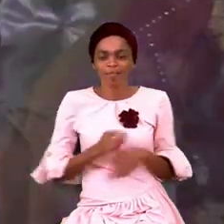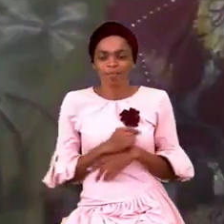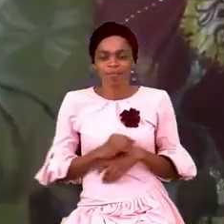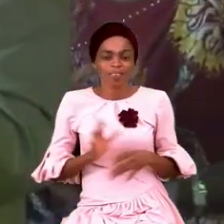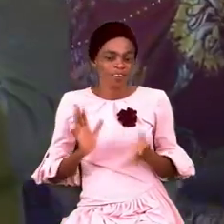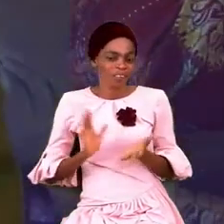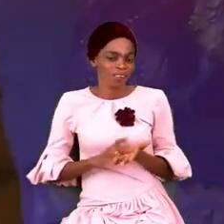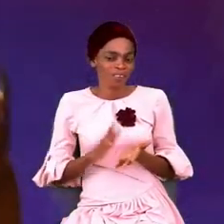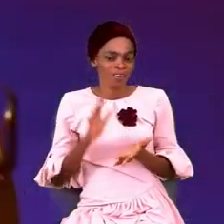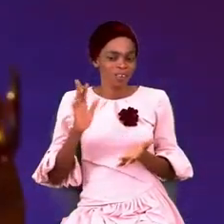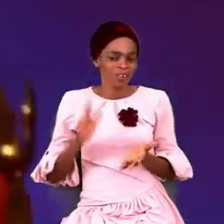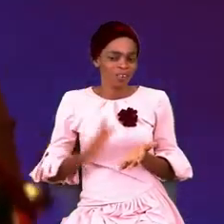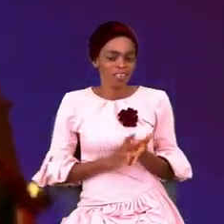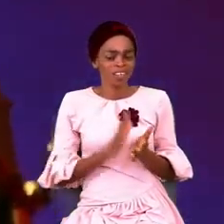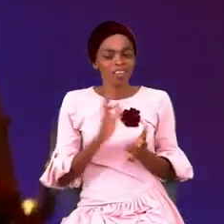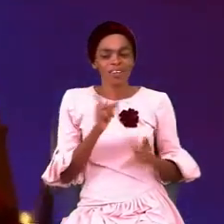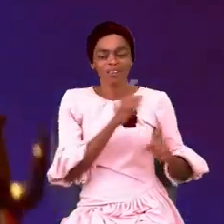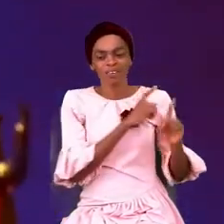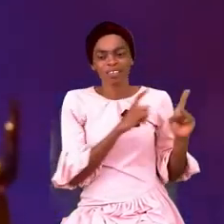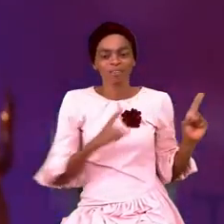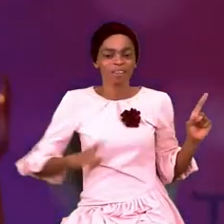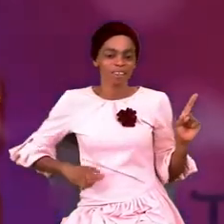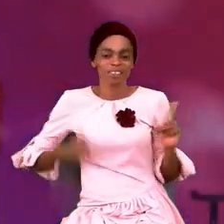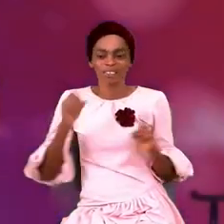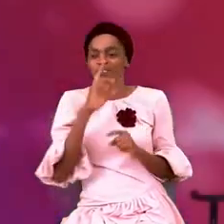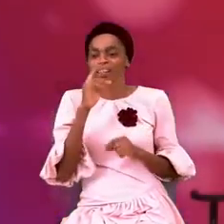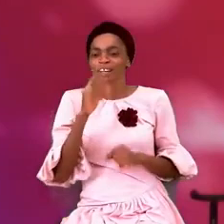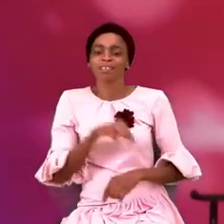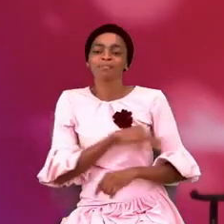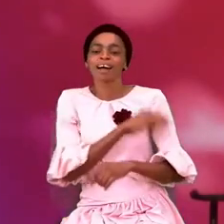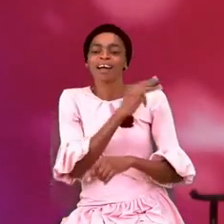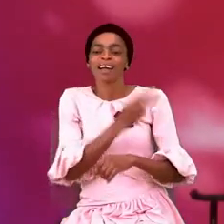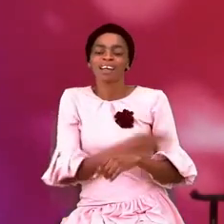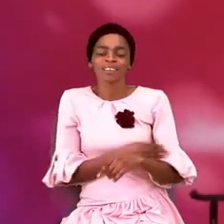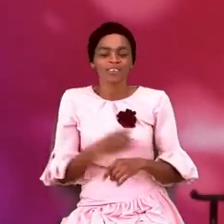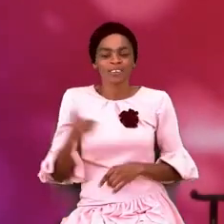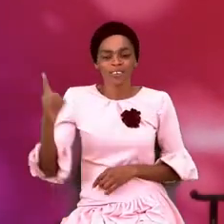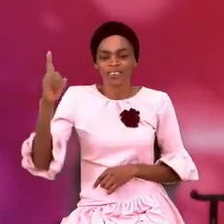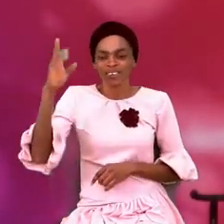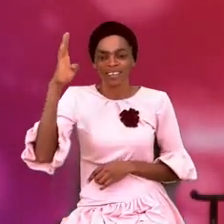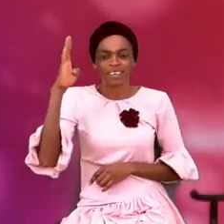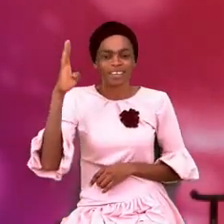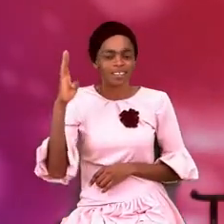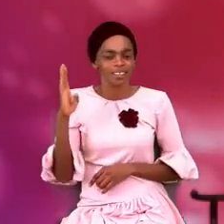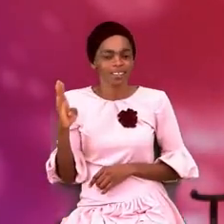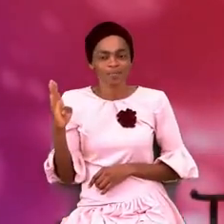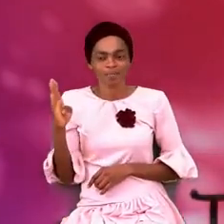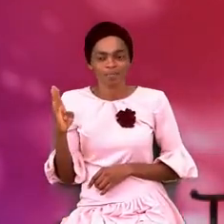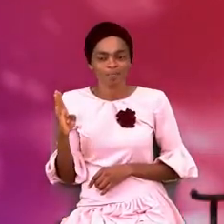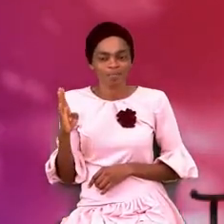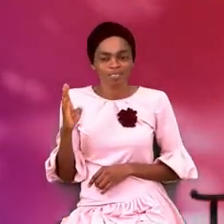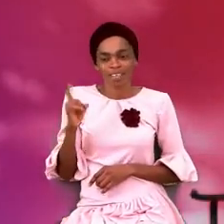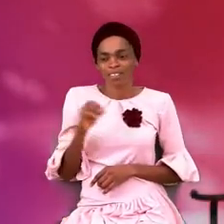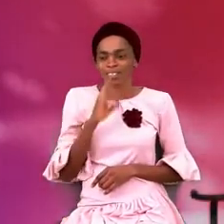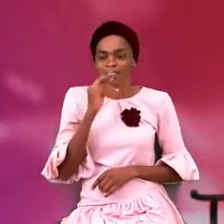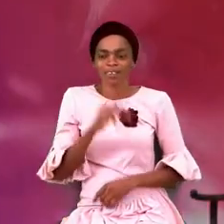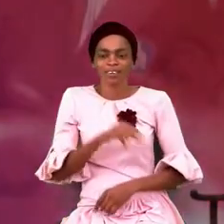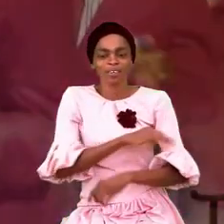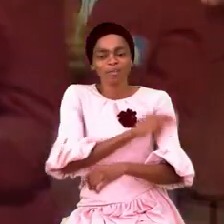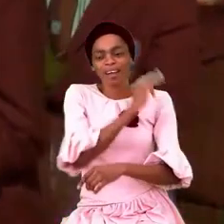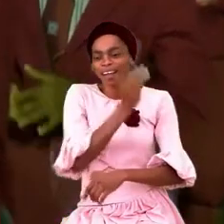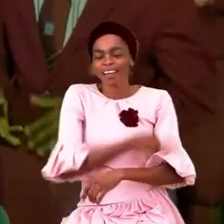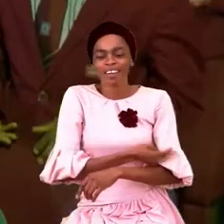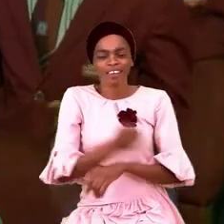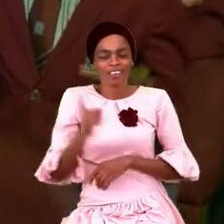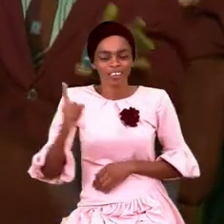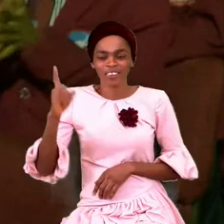ewola tobiju. Now we say,